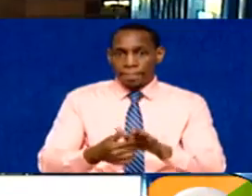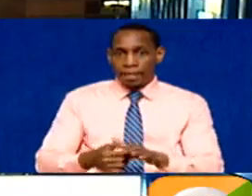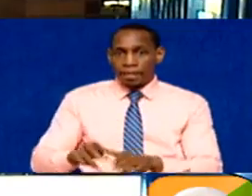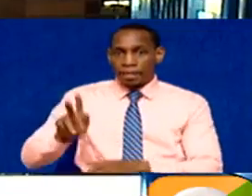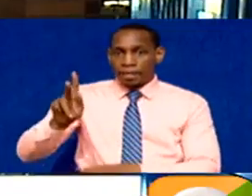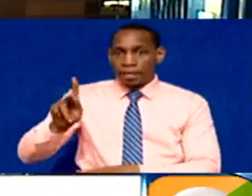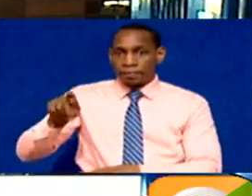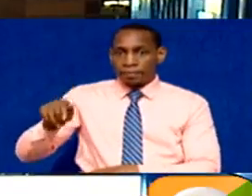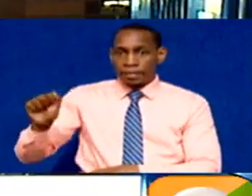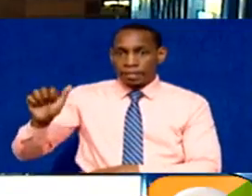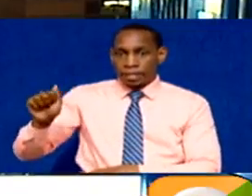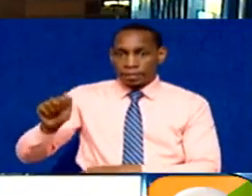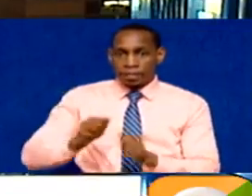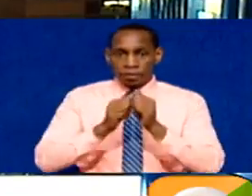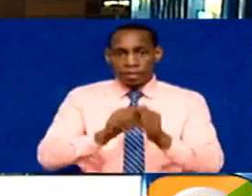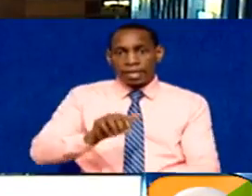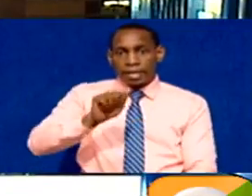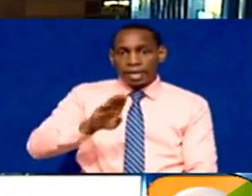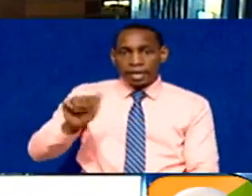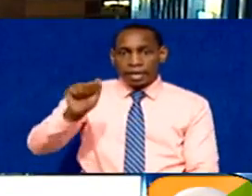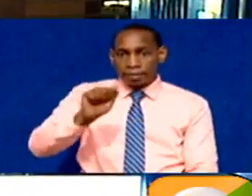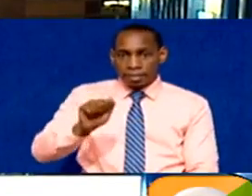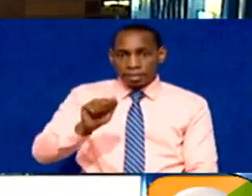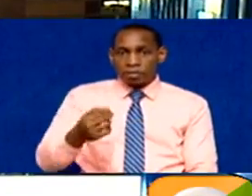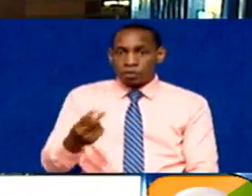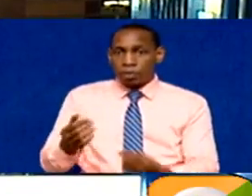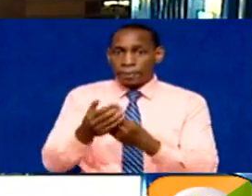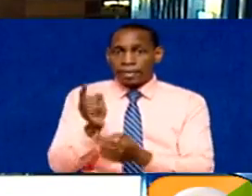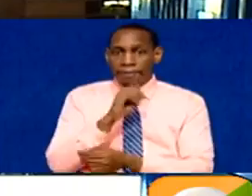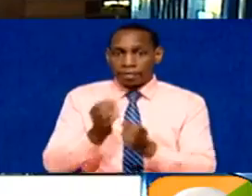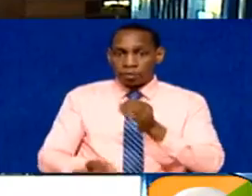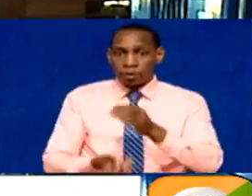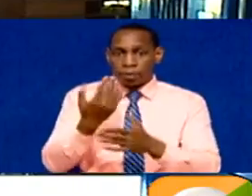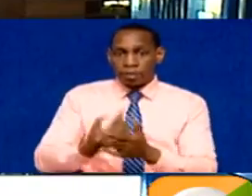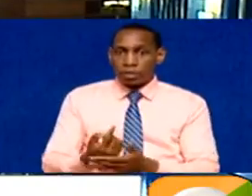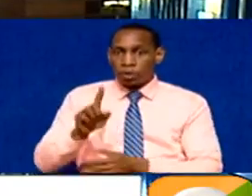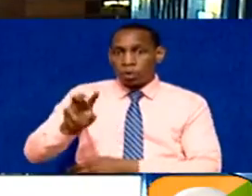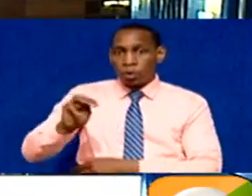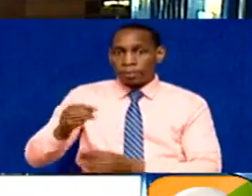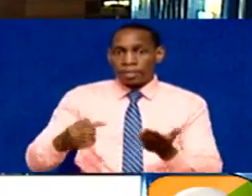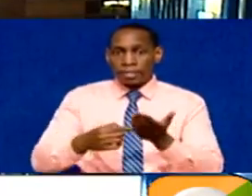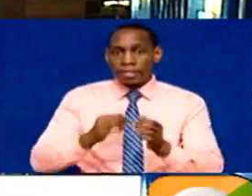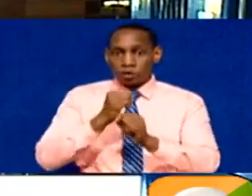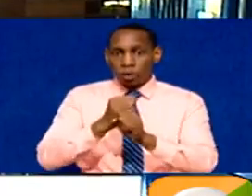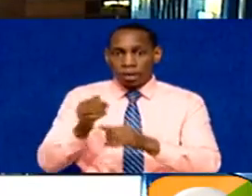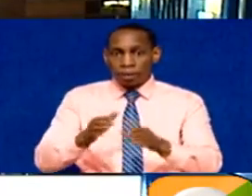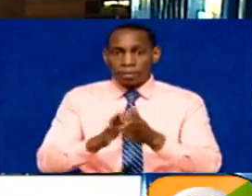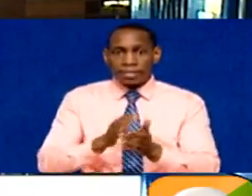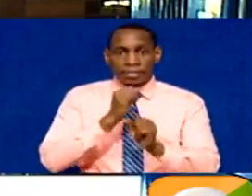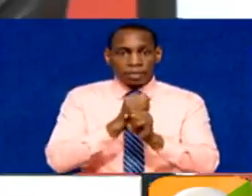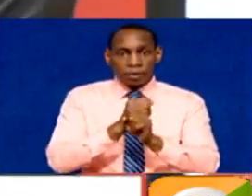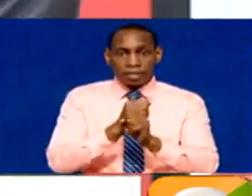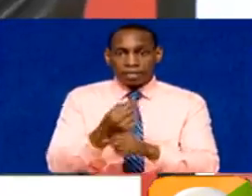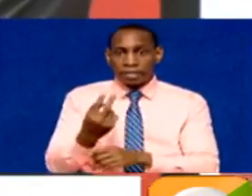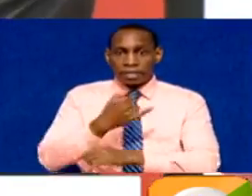Kenya Private Sector Alliance, Kepsa, and Absa Bank Kenya have partnered to produce 1 million digital jobs. The jobs,